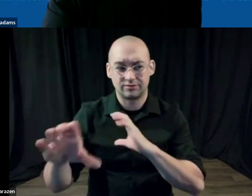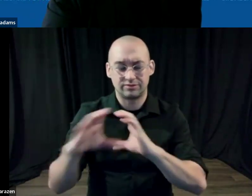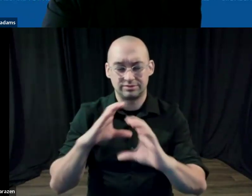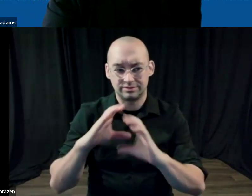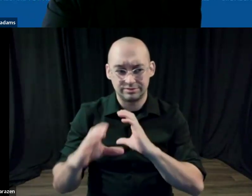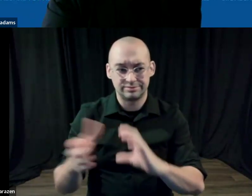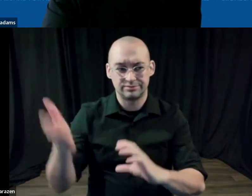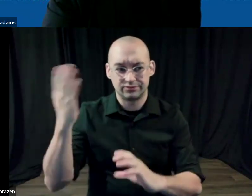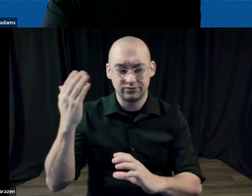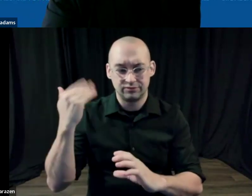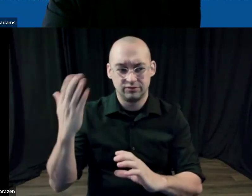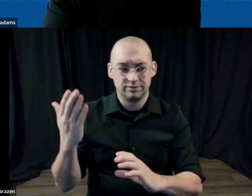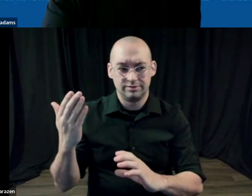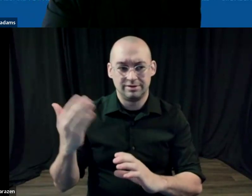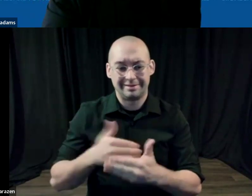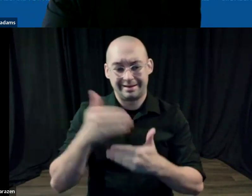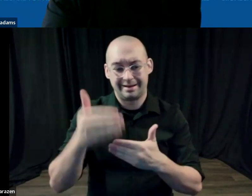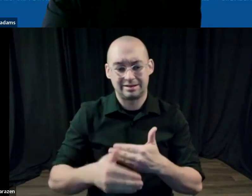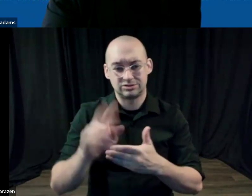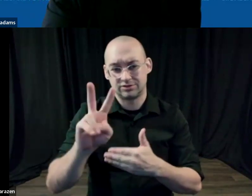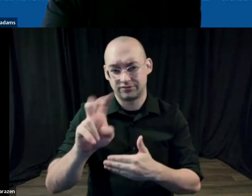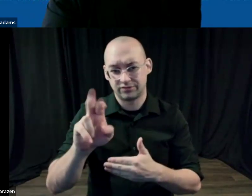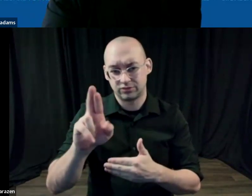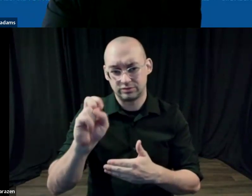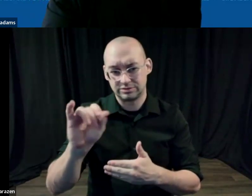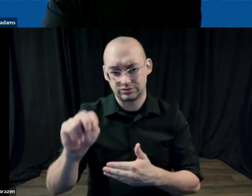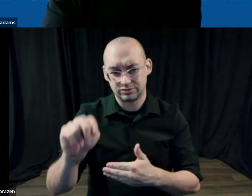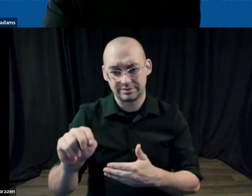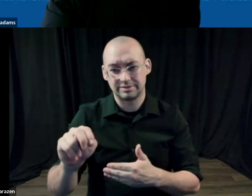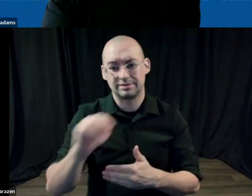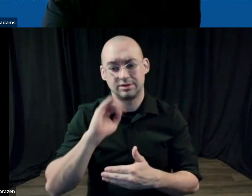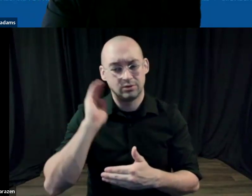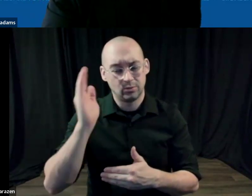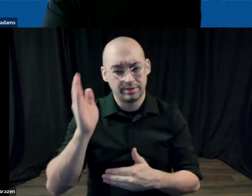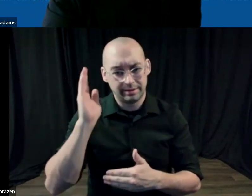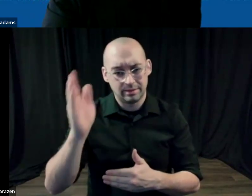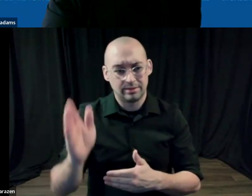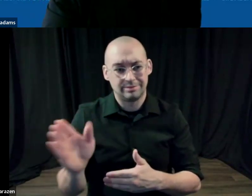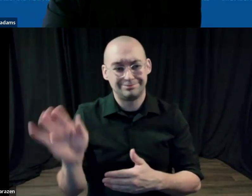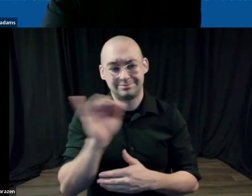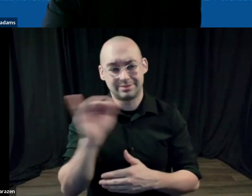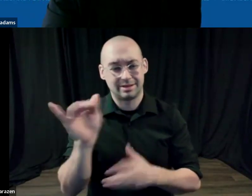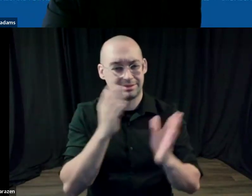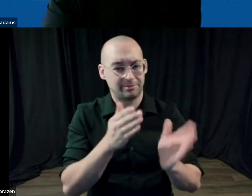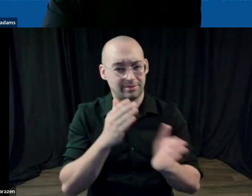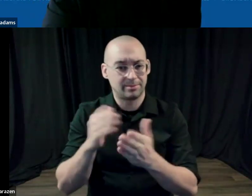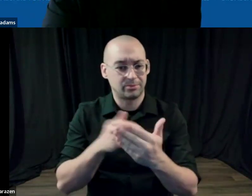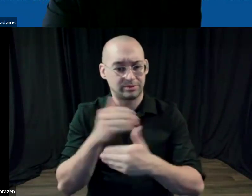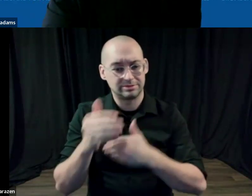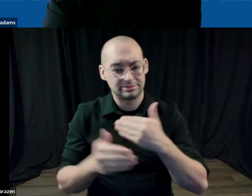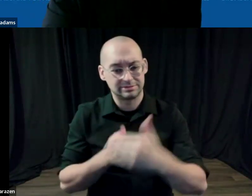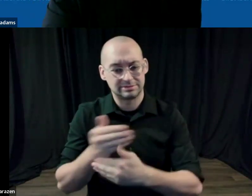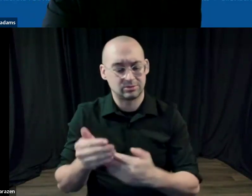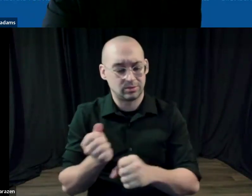the next iteration of the DEEM tool, we will, like we did during the planning process, create